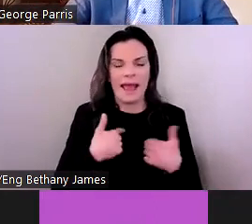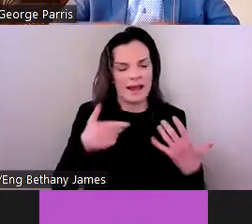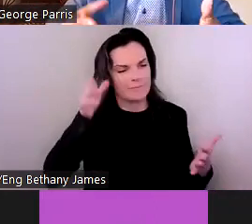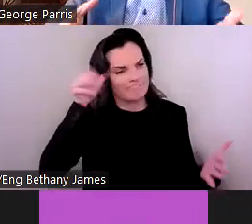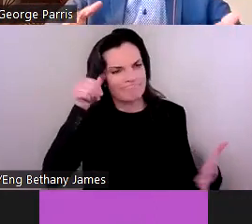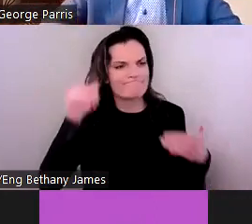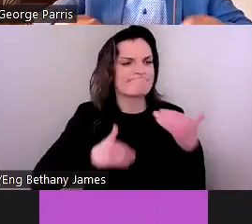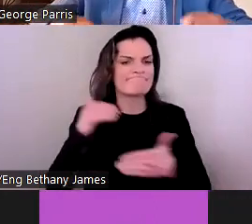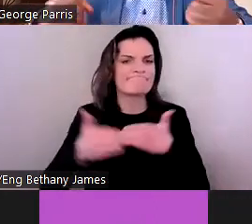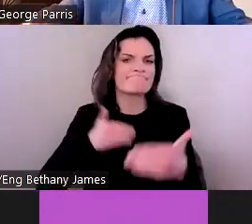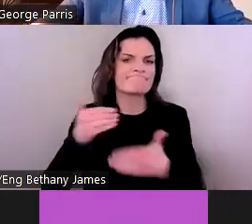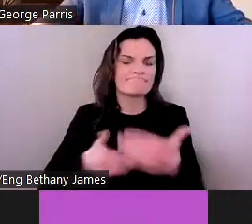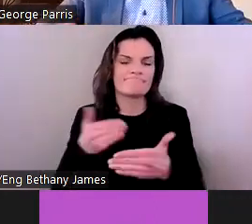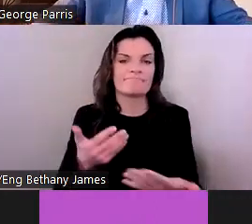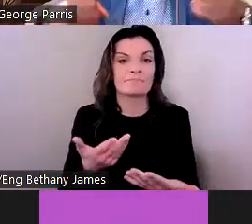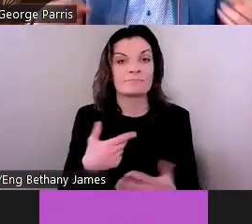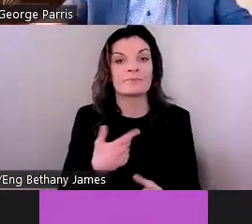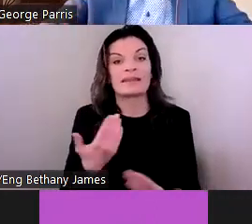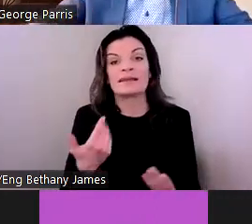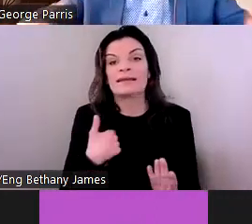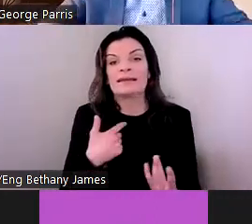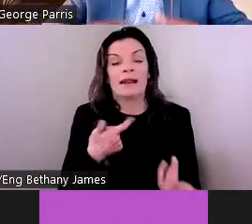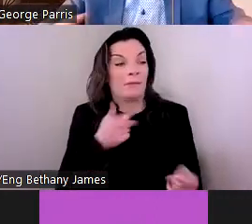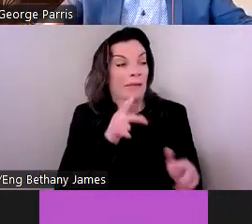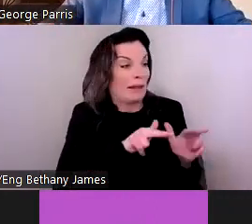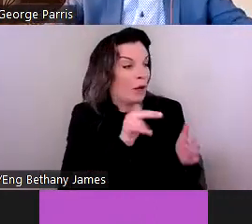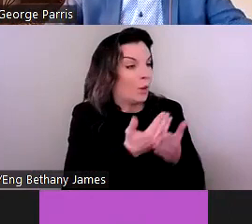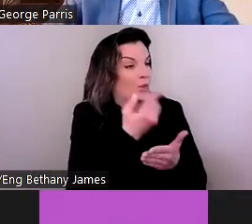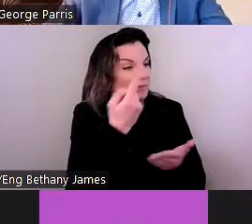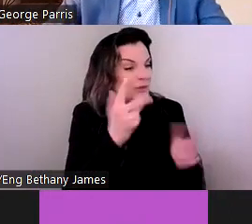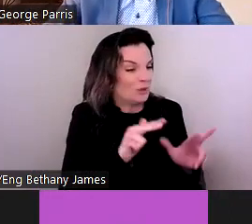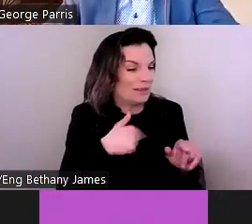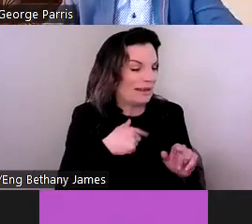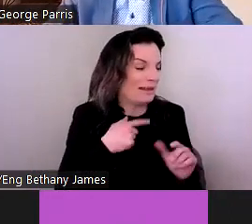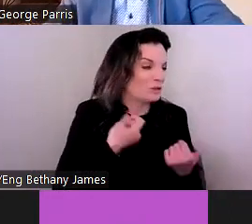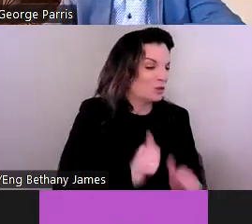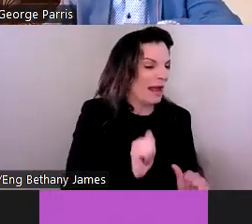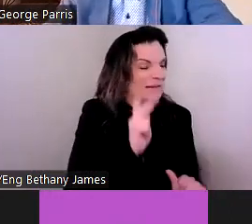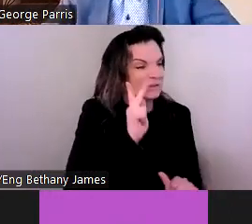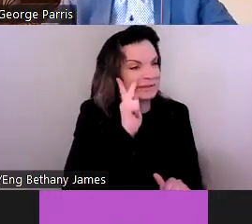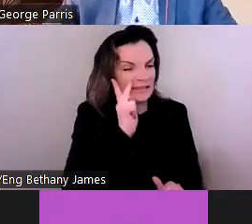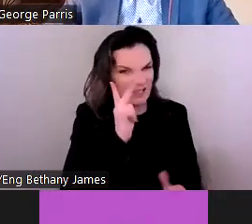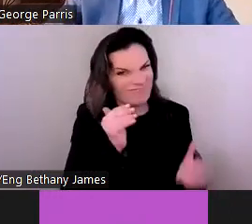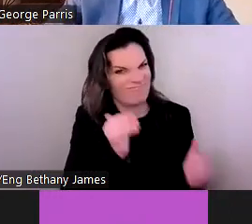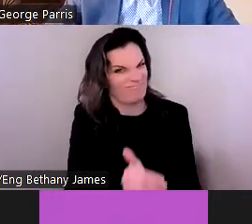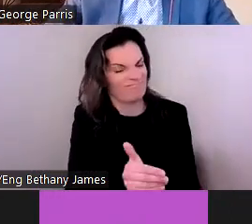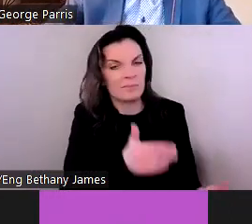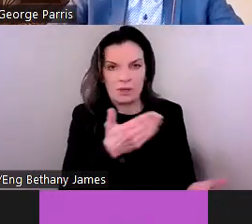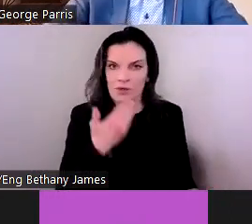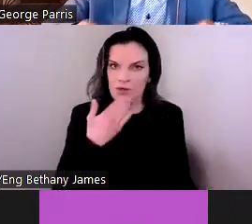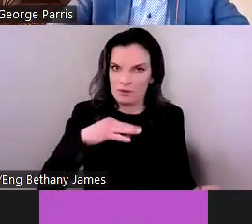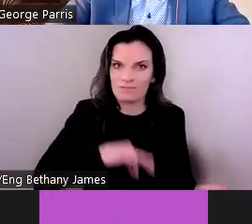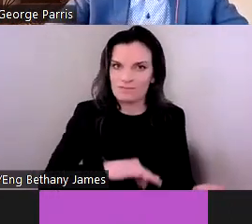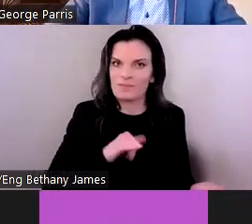right? Challenge yourself to learn new things every day. Read, whatever. Pay attention to the present moment.